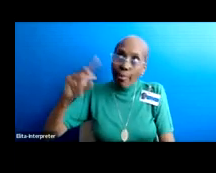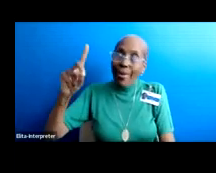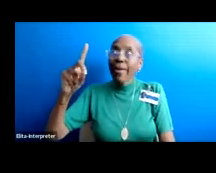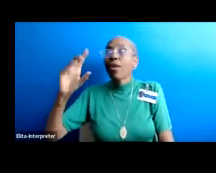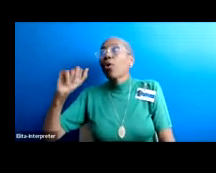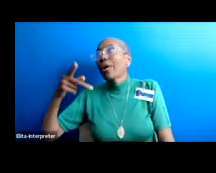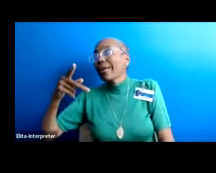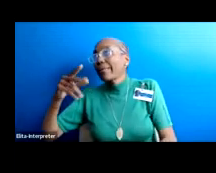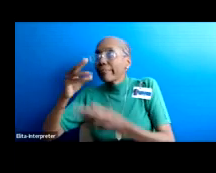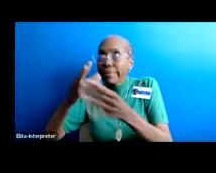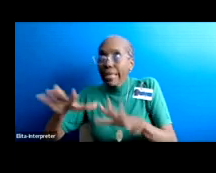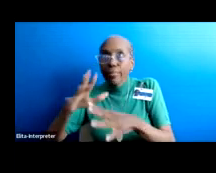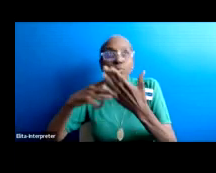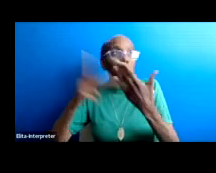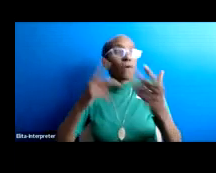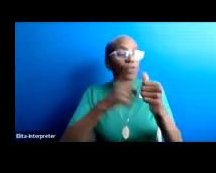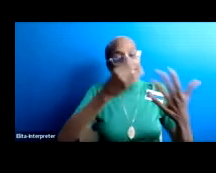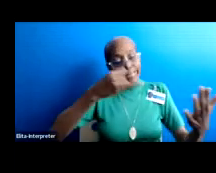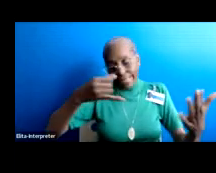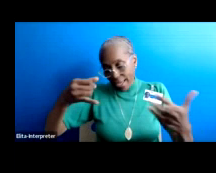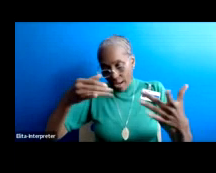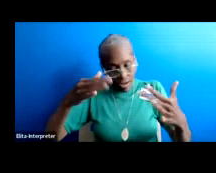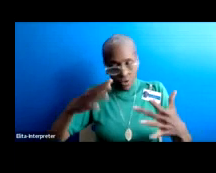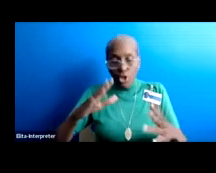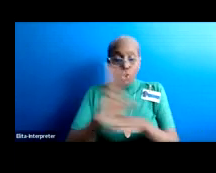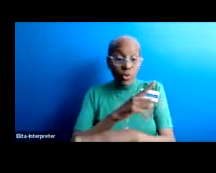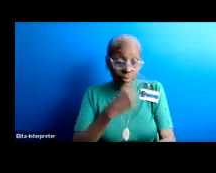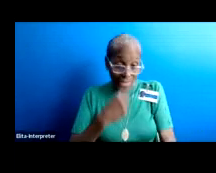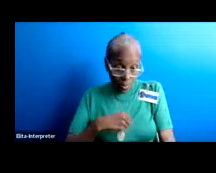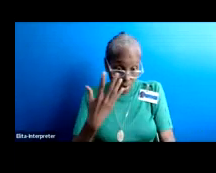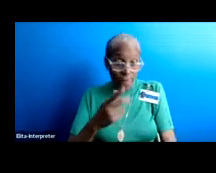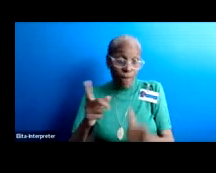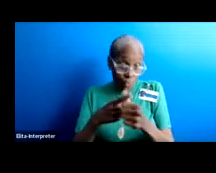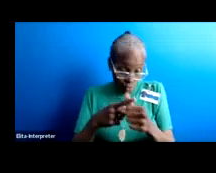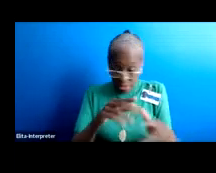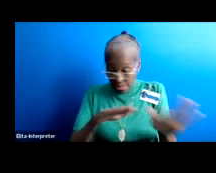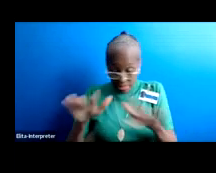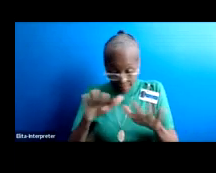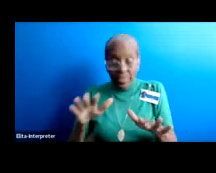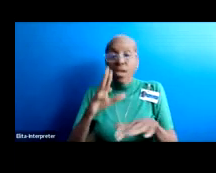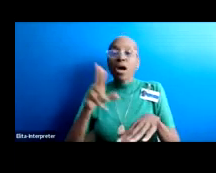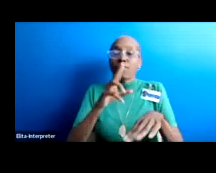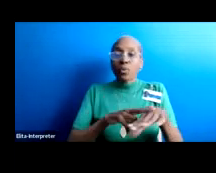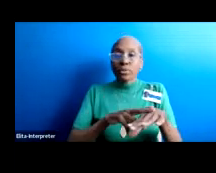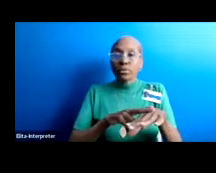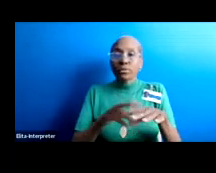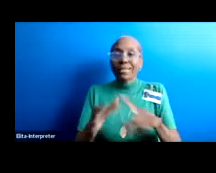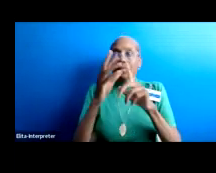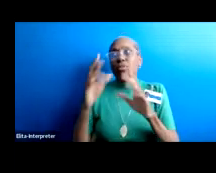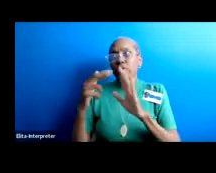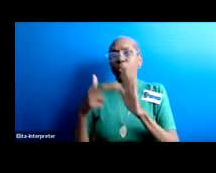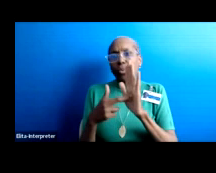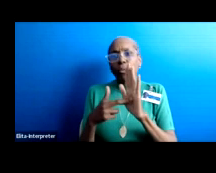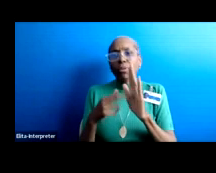campus program, the first thing I do is sketch it out, and that's black and white. Of course, there are exceptions to the rule,